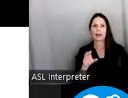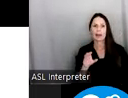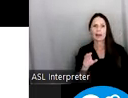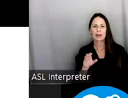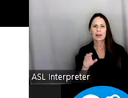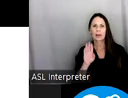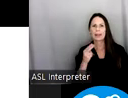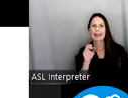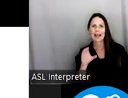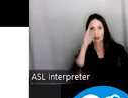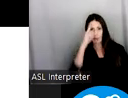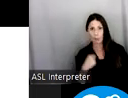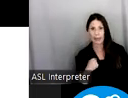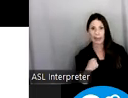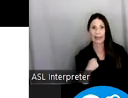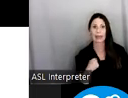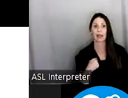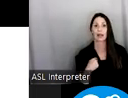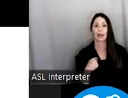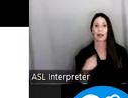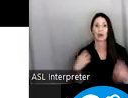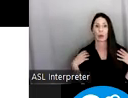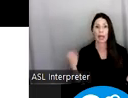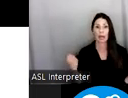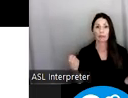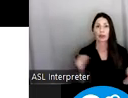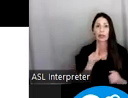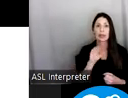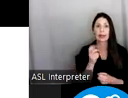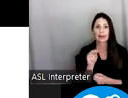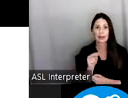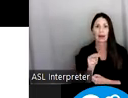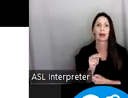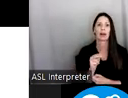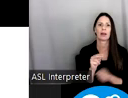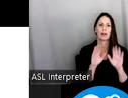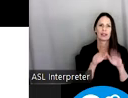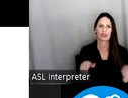with mental health, child, youth and families.